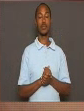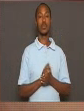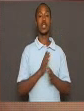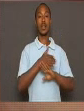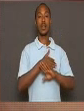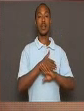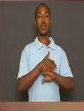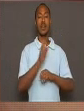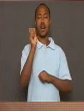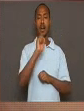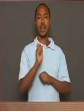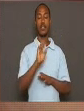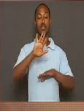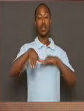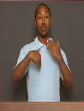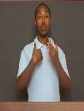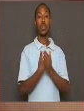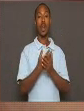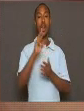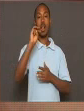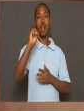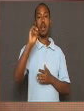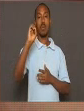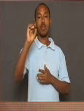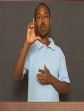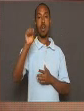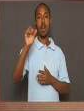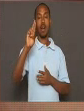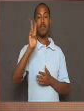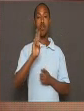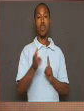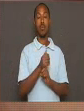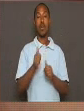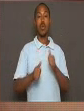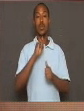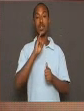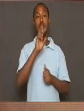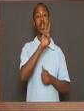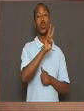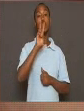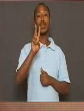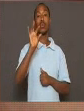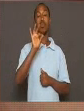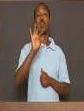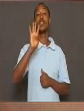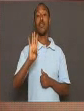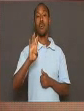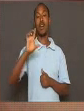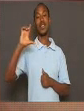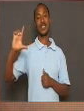Then we write the total molar volume, which is 22.4